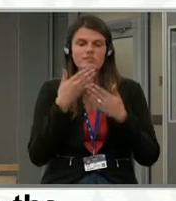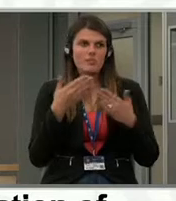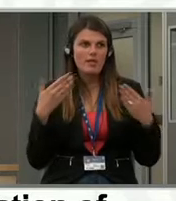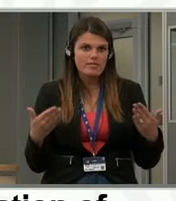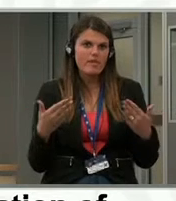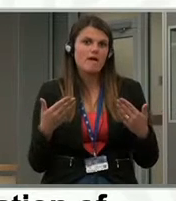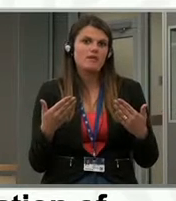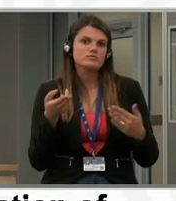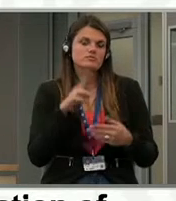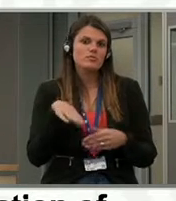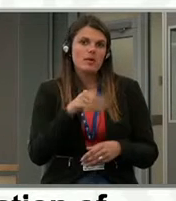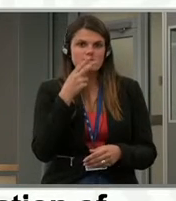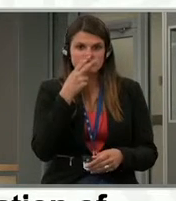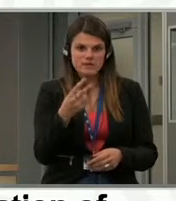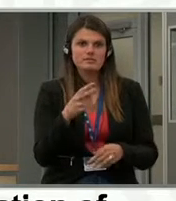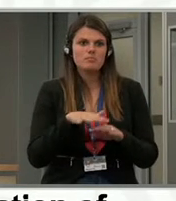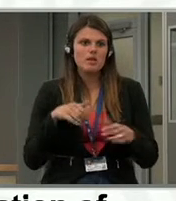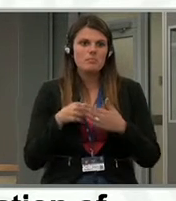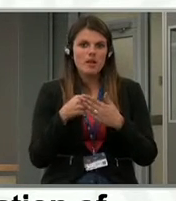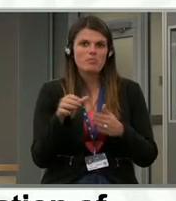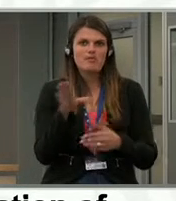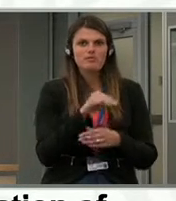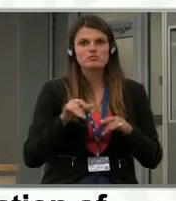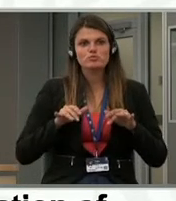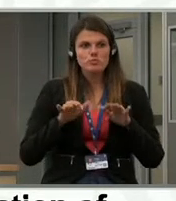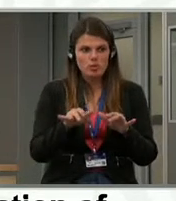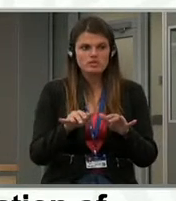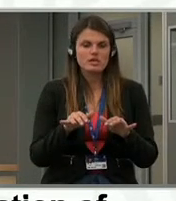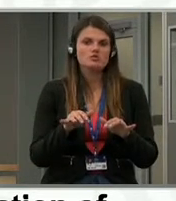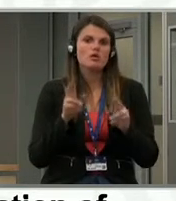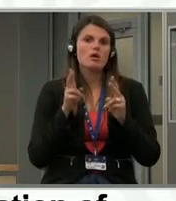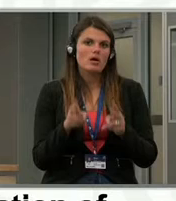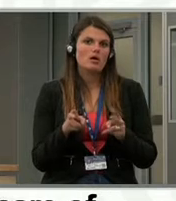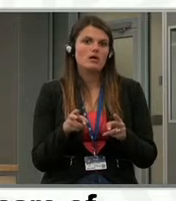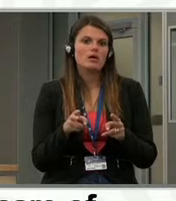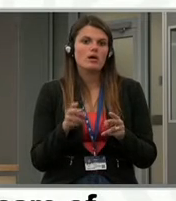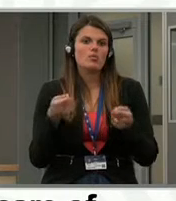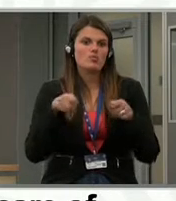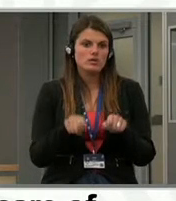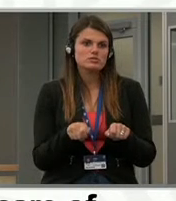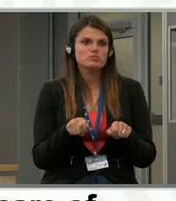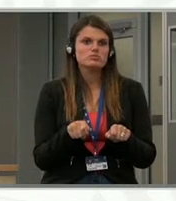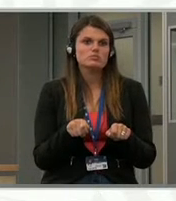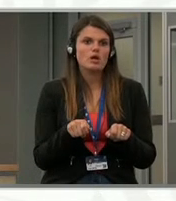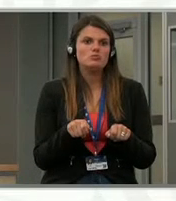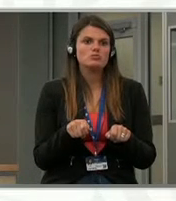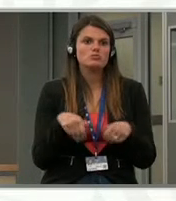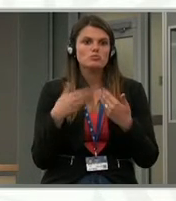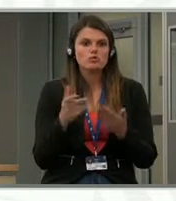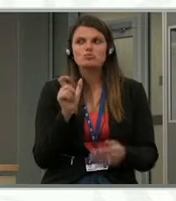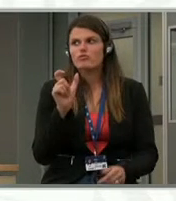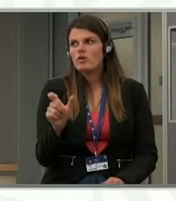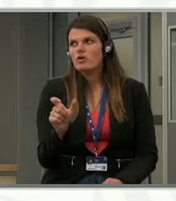new technologies for the care of persons with special needs. So thank you to Mr. Benefei for